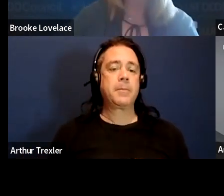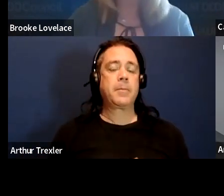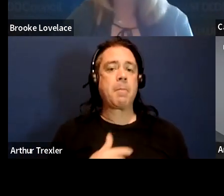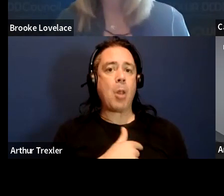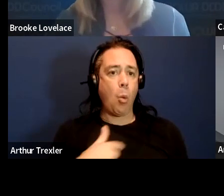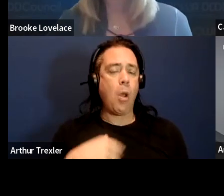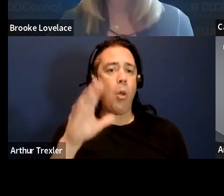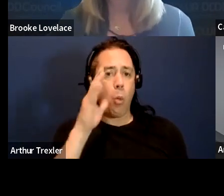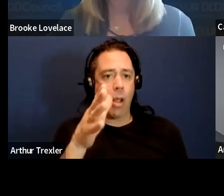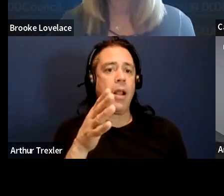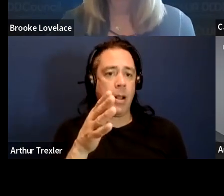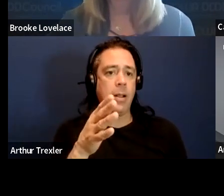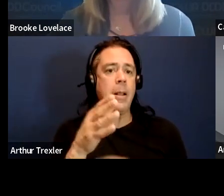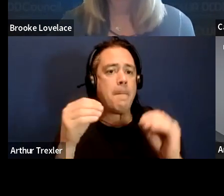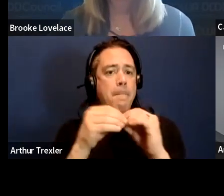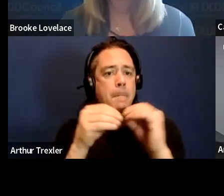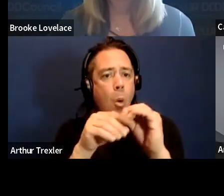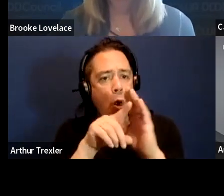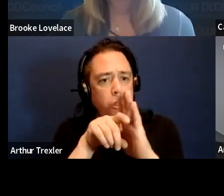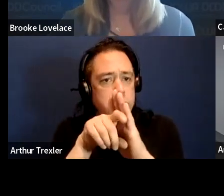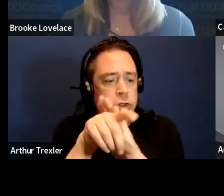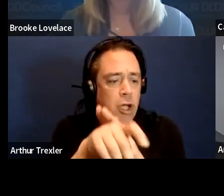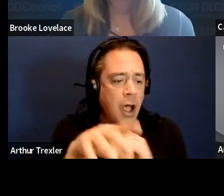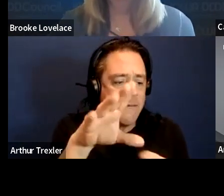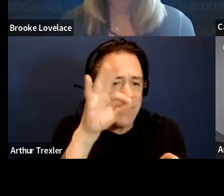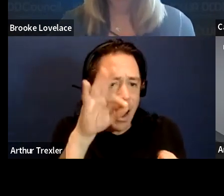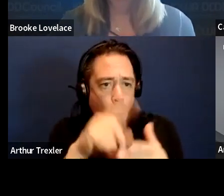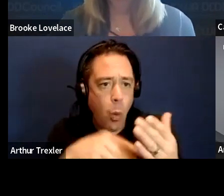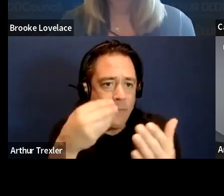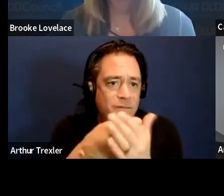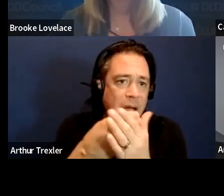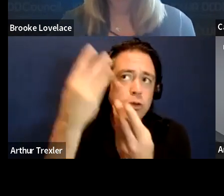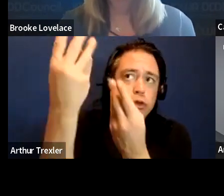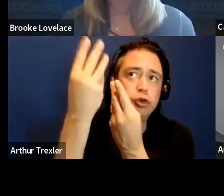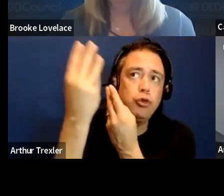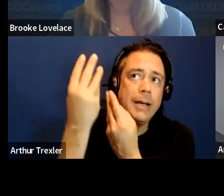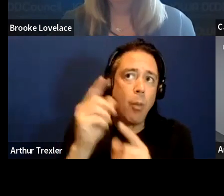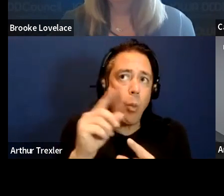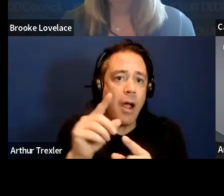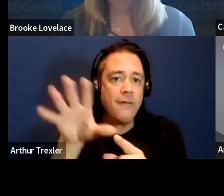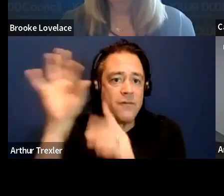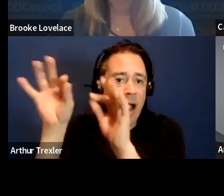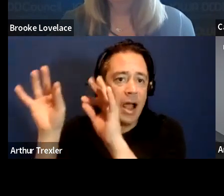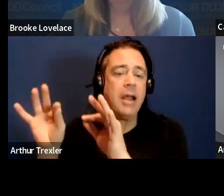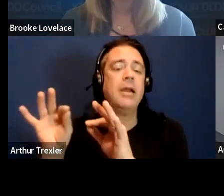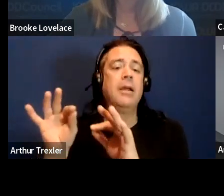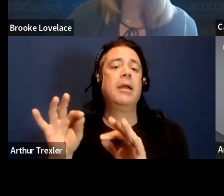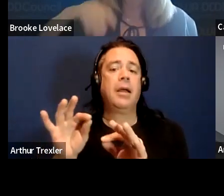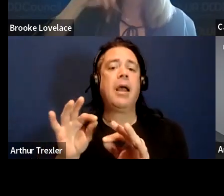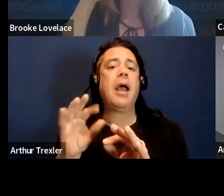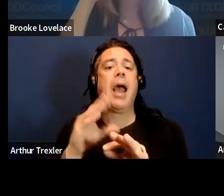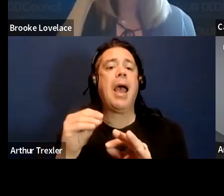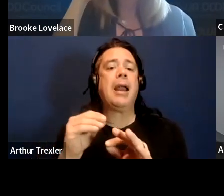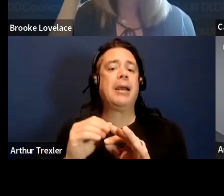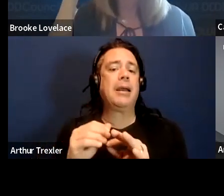digging into what the funding streams are and what the